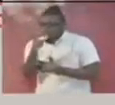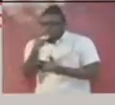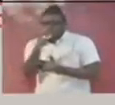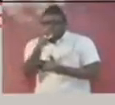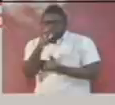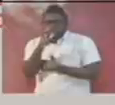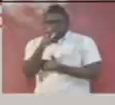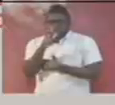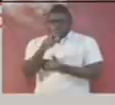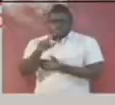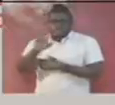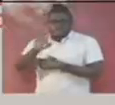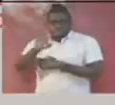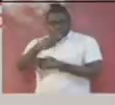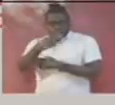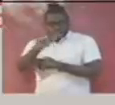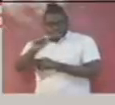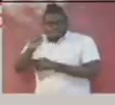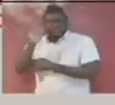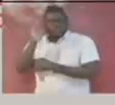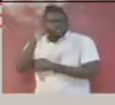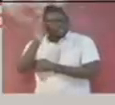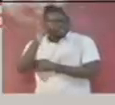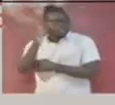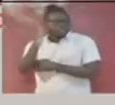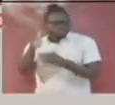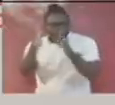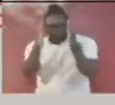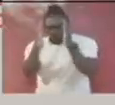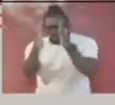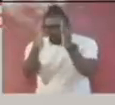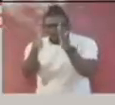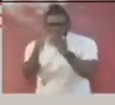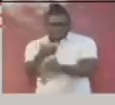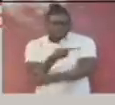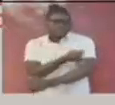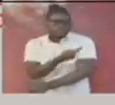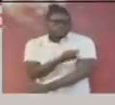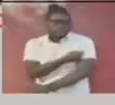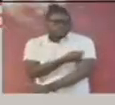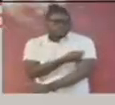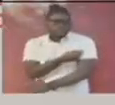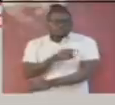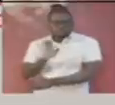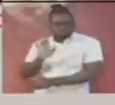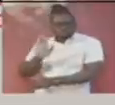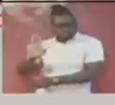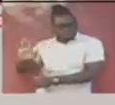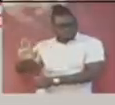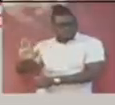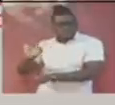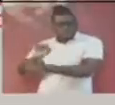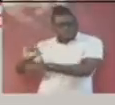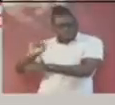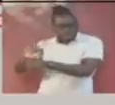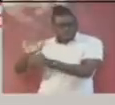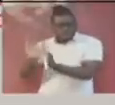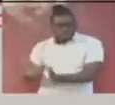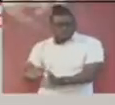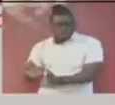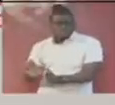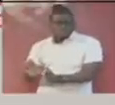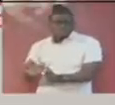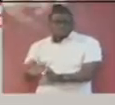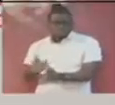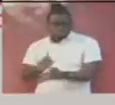vaccinating their frontline healthcare workers in the first instance. And then we move down to our NCD clinics, our essential